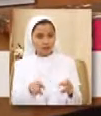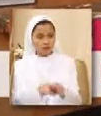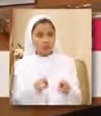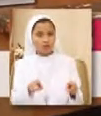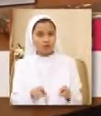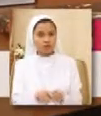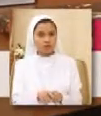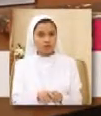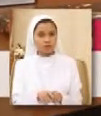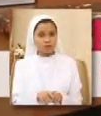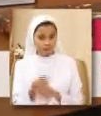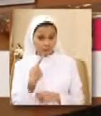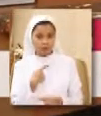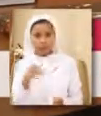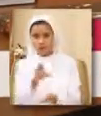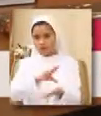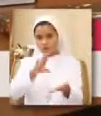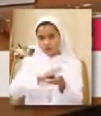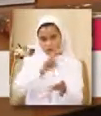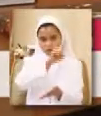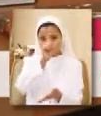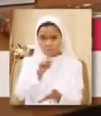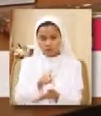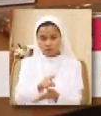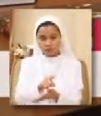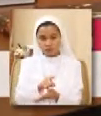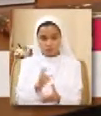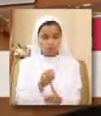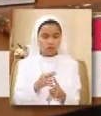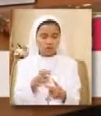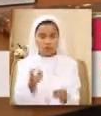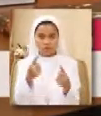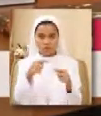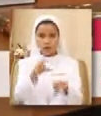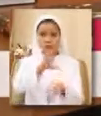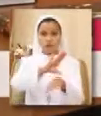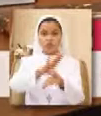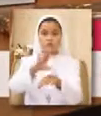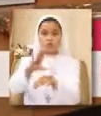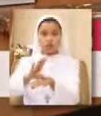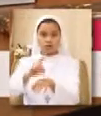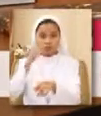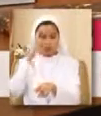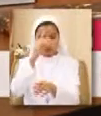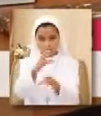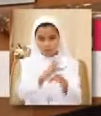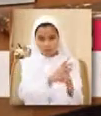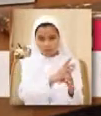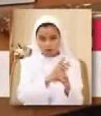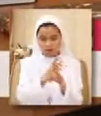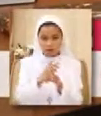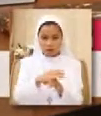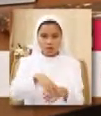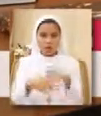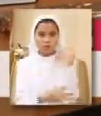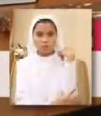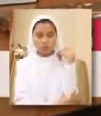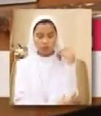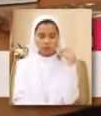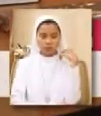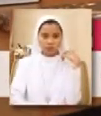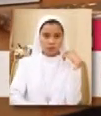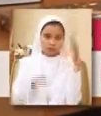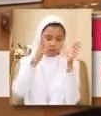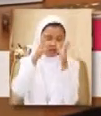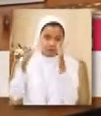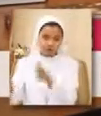tell me, aside from that, do you also have centers, or do you go to parishes wherein you take care of some